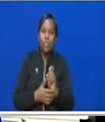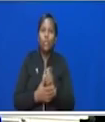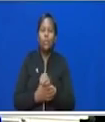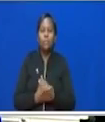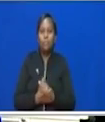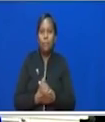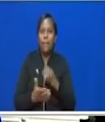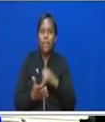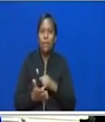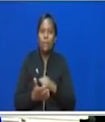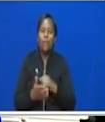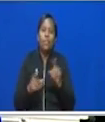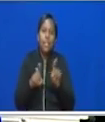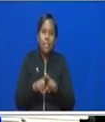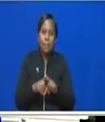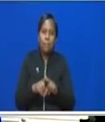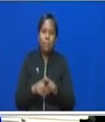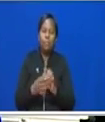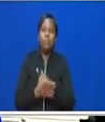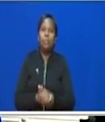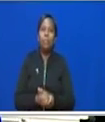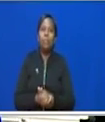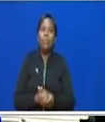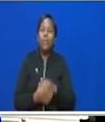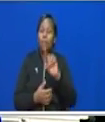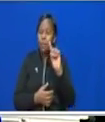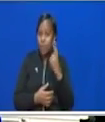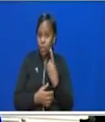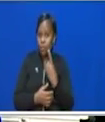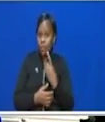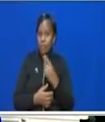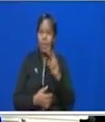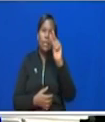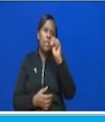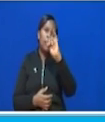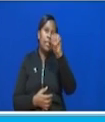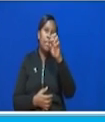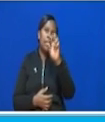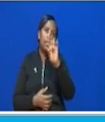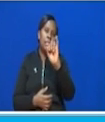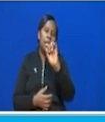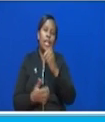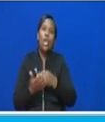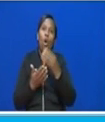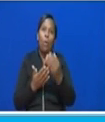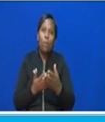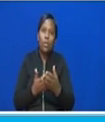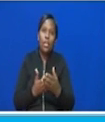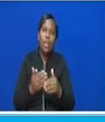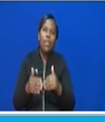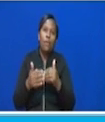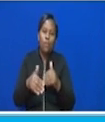will involve balance and change. And the first one, we are told Njeri bought the